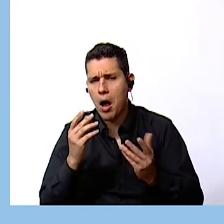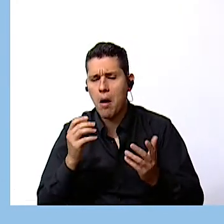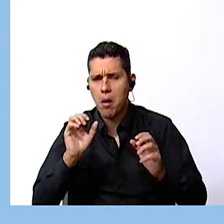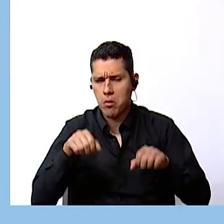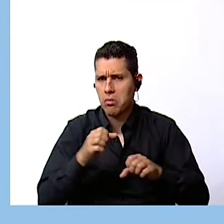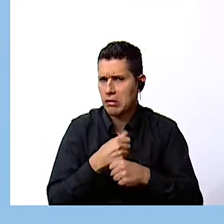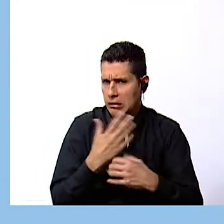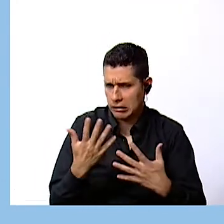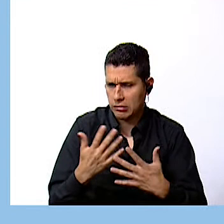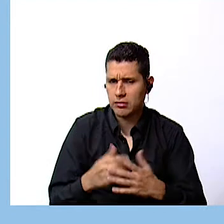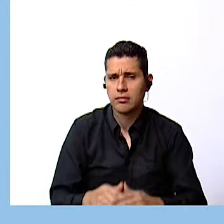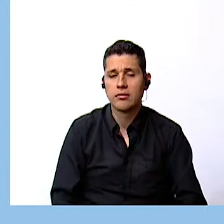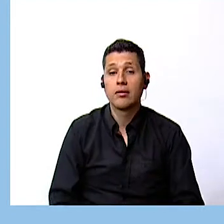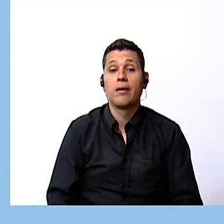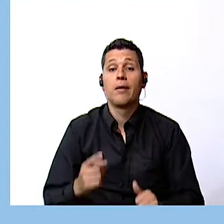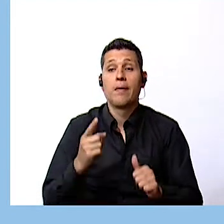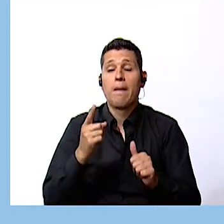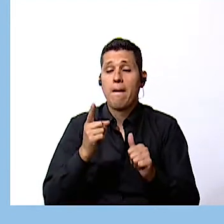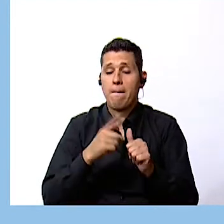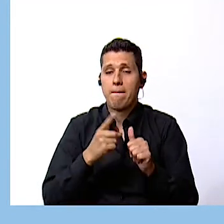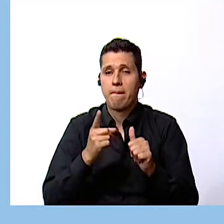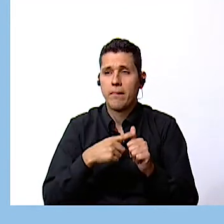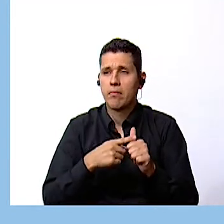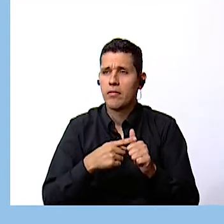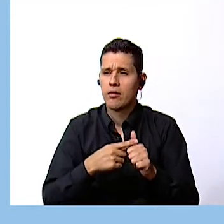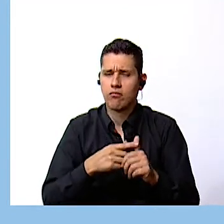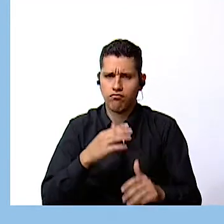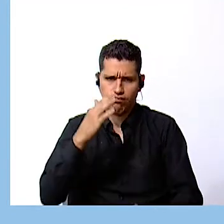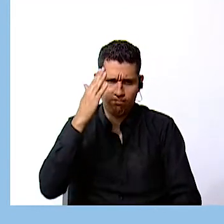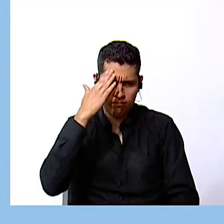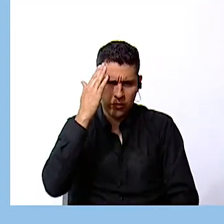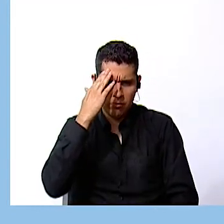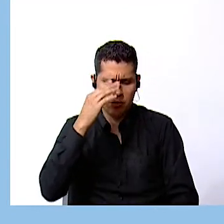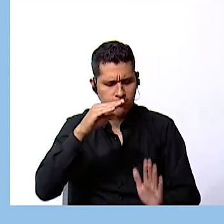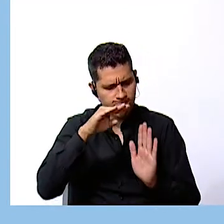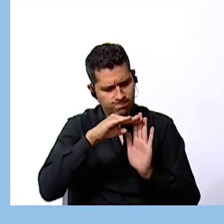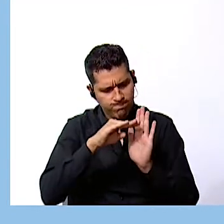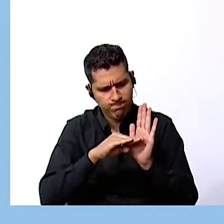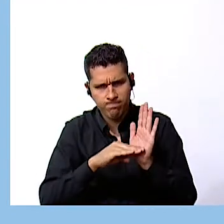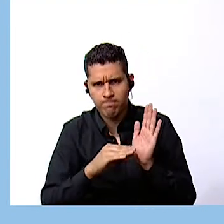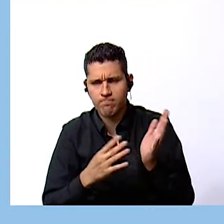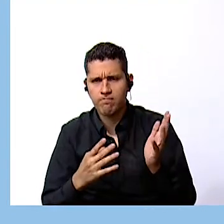Okay, first, let's clarify some concepts. For instance,